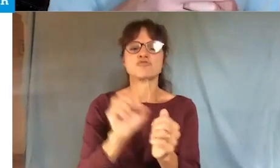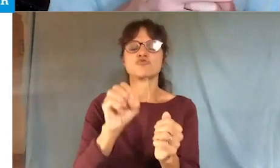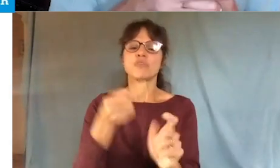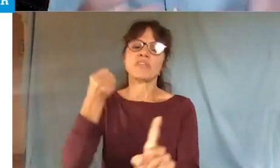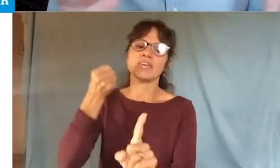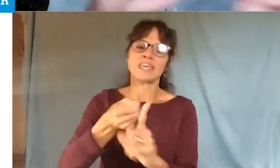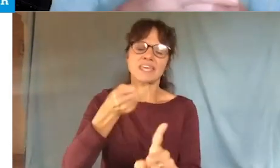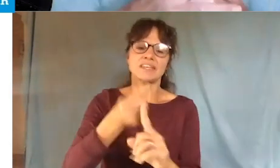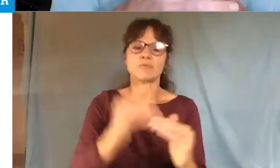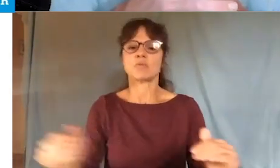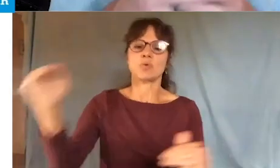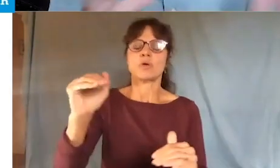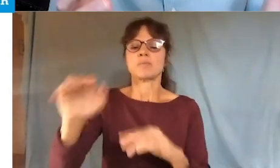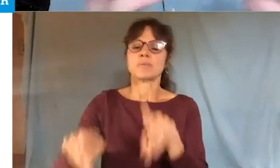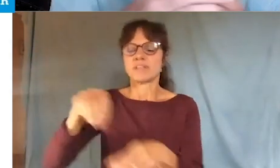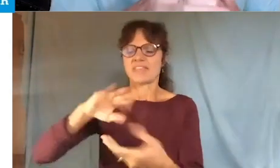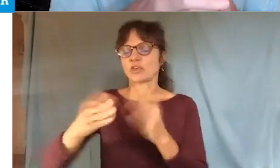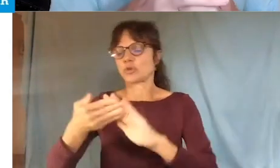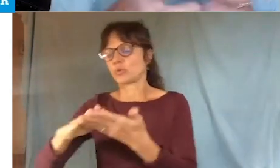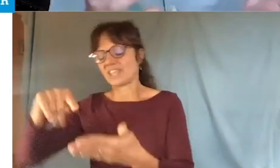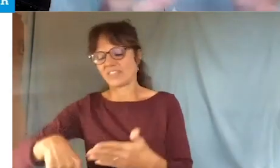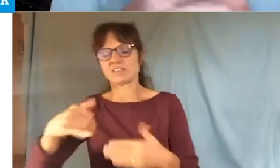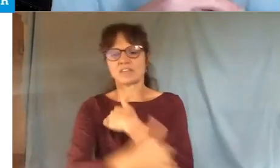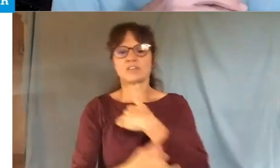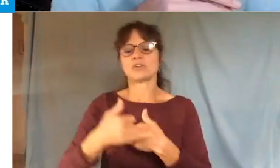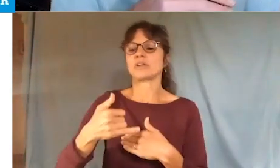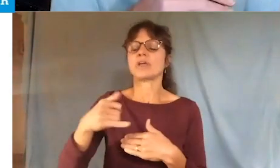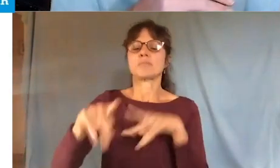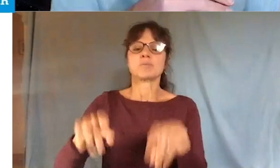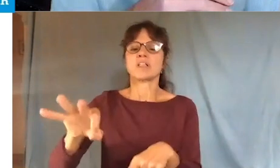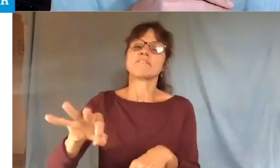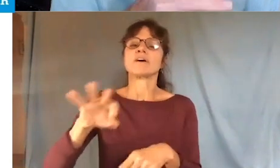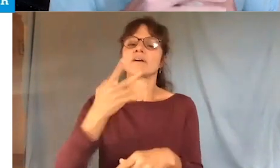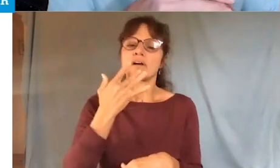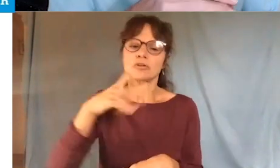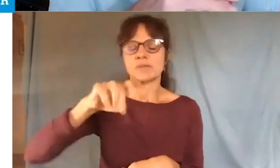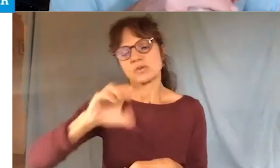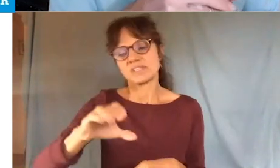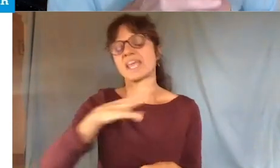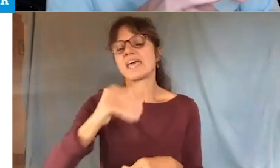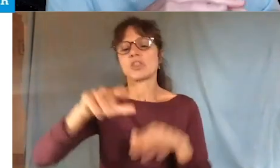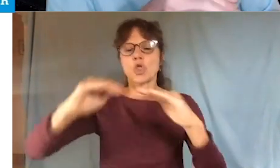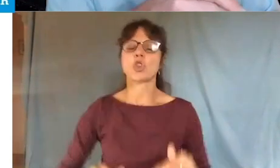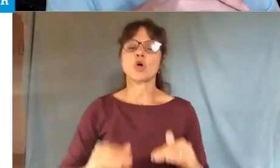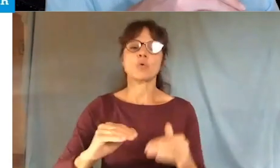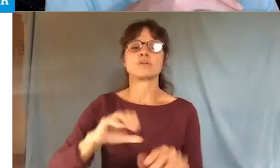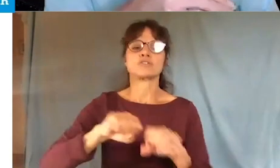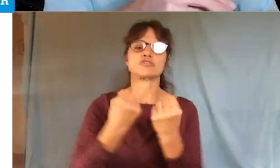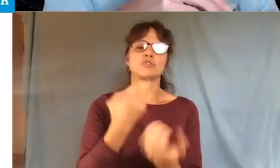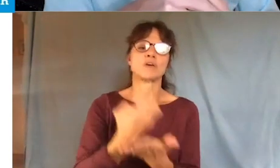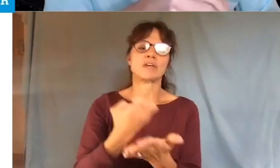impact communities in this country, communities of color in this country, and our lower socioeconomic groups. Next slide, please.